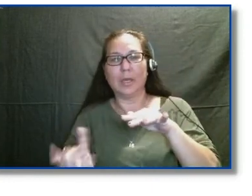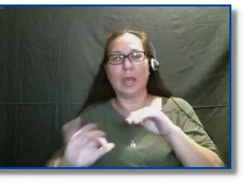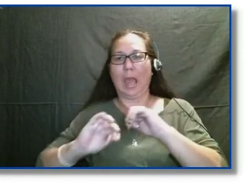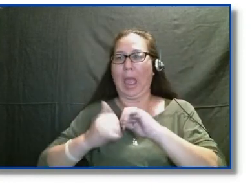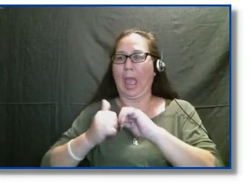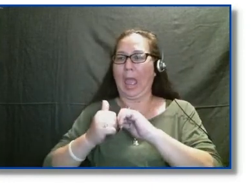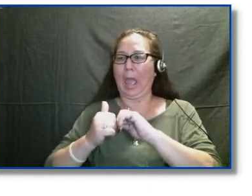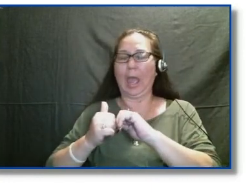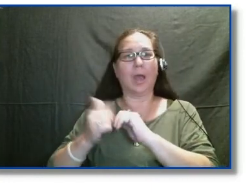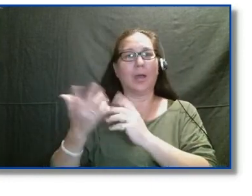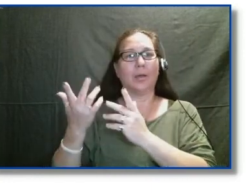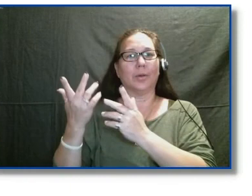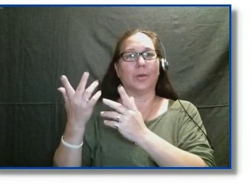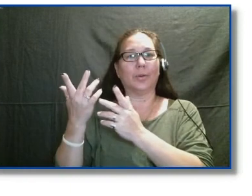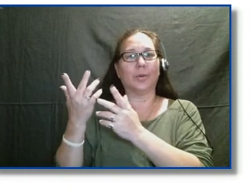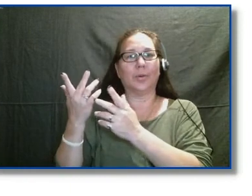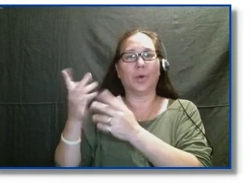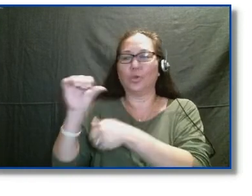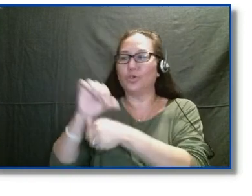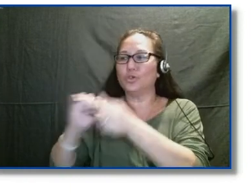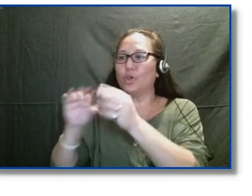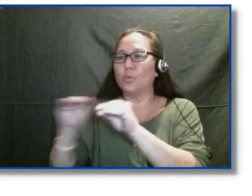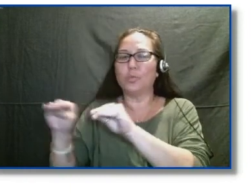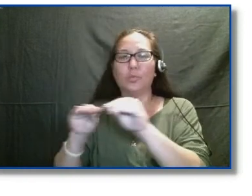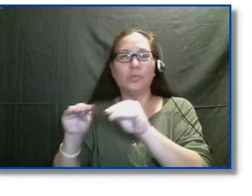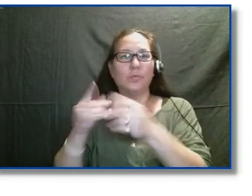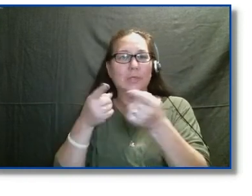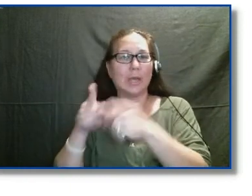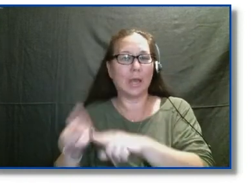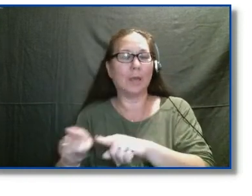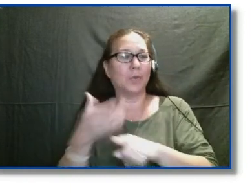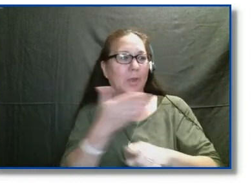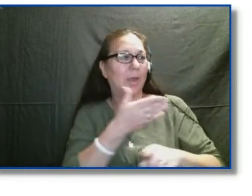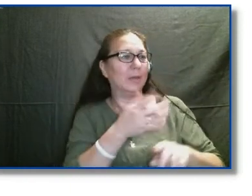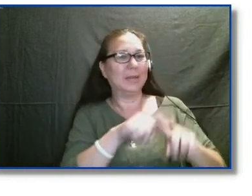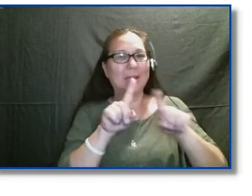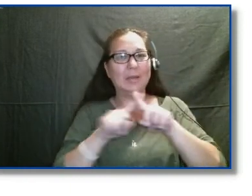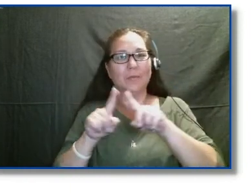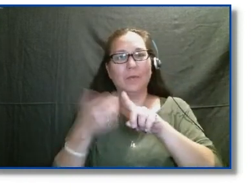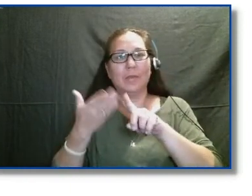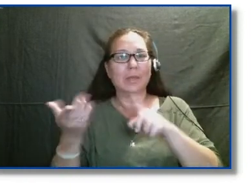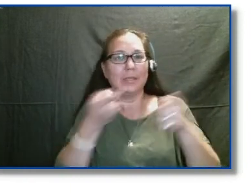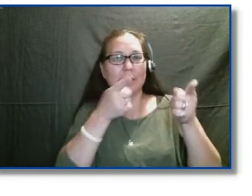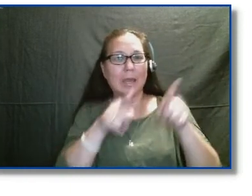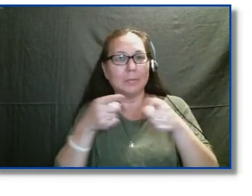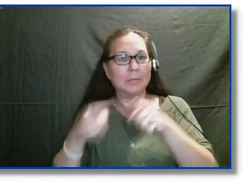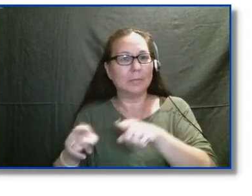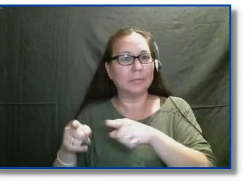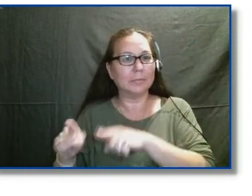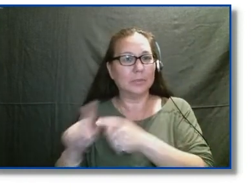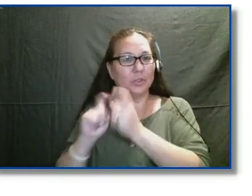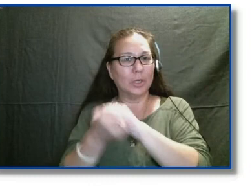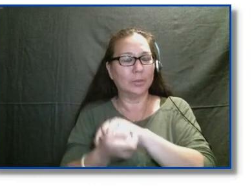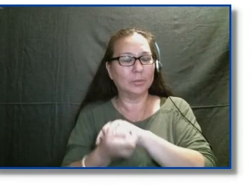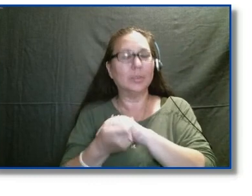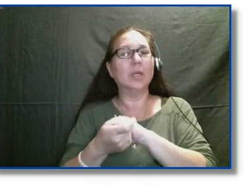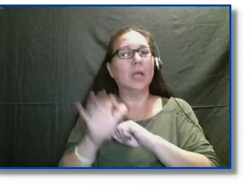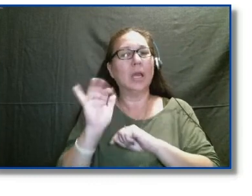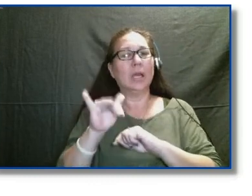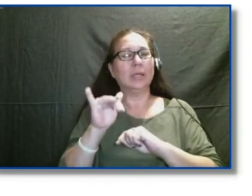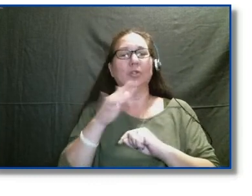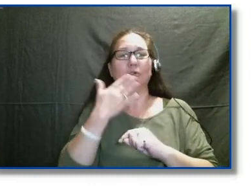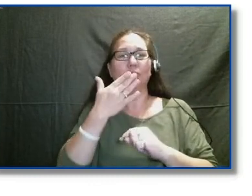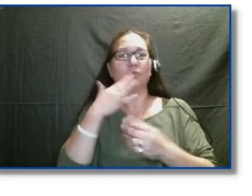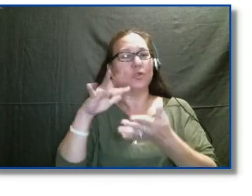revolutions form or social movements. And so collective intelligence is perfect to study because it's an object in flux.